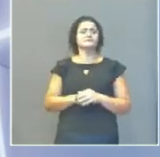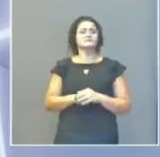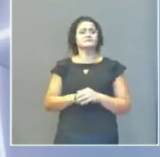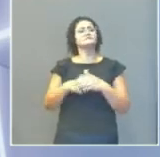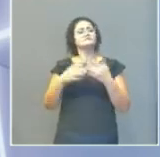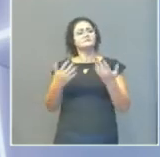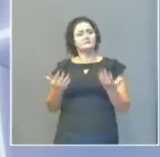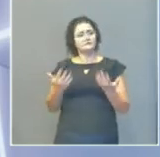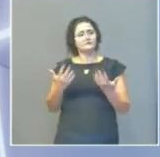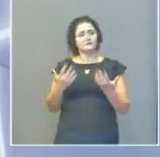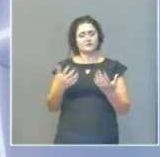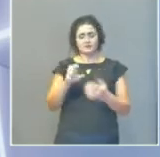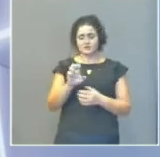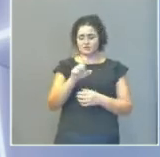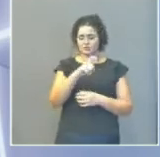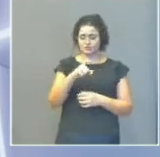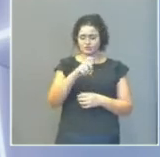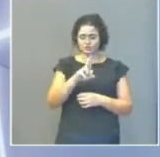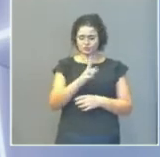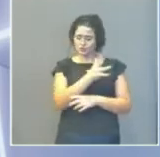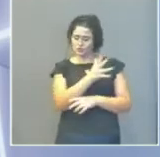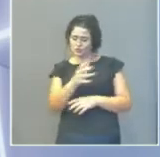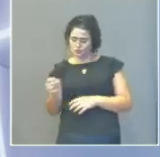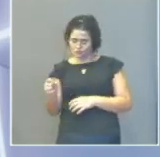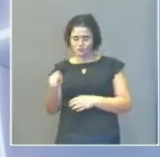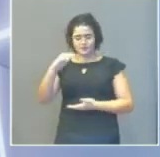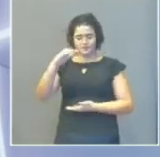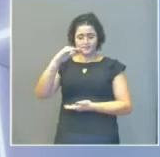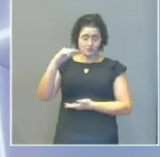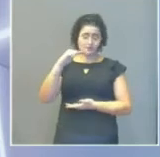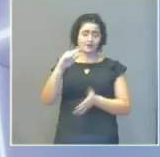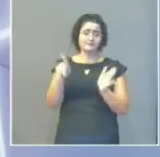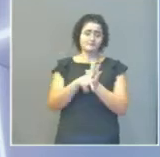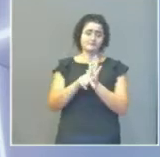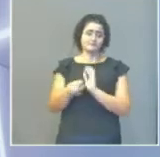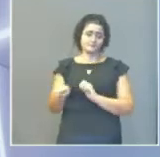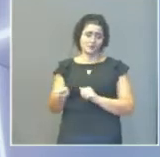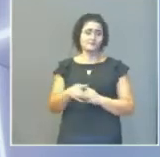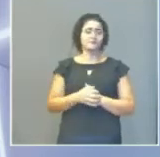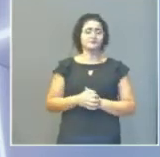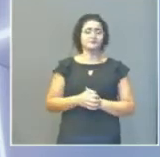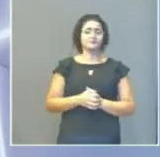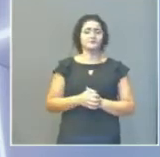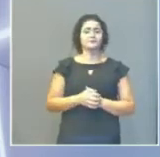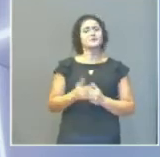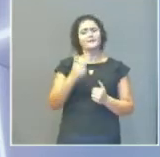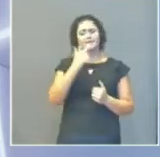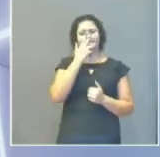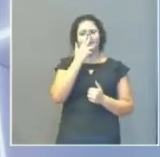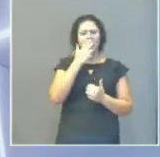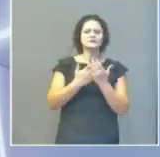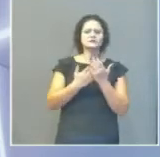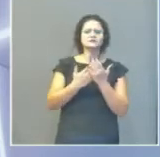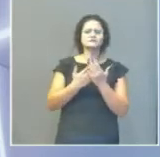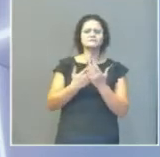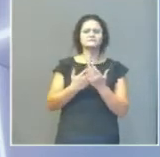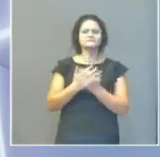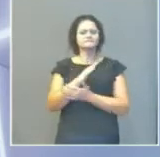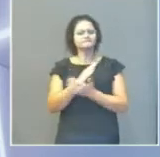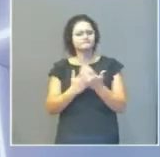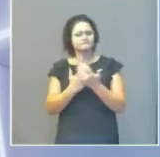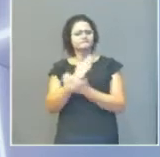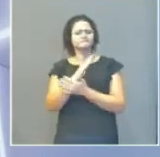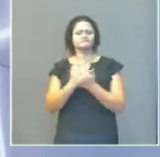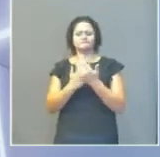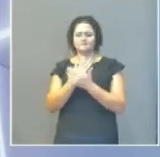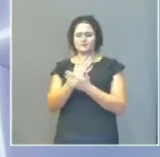that Eshu took was Abayomi. And in so doing, he upset the colonial dynamic